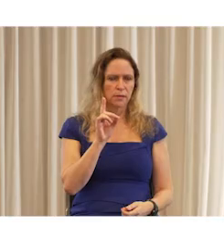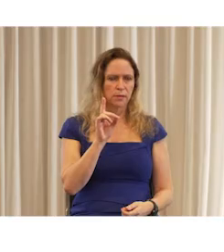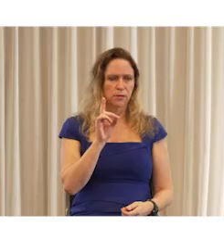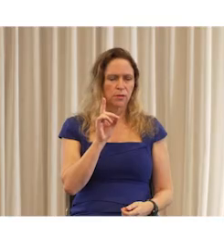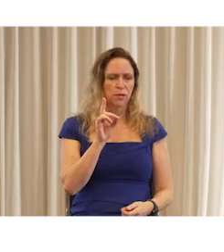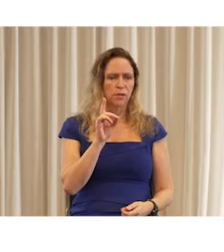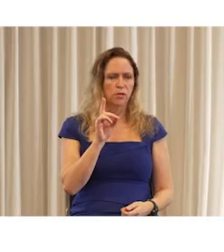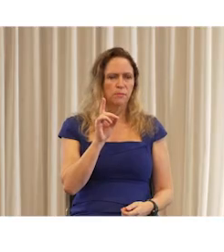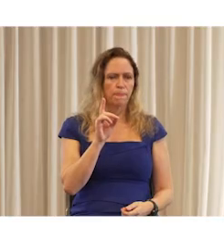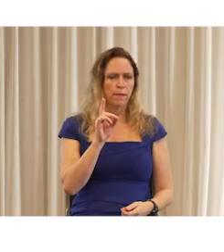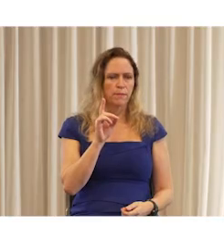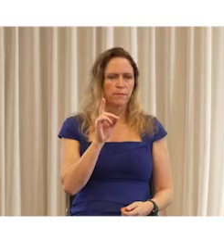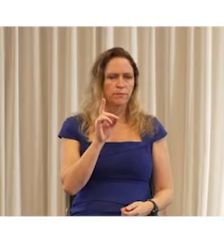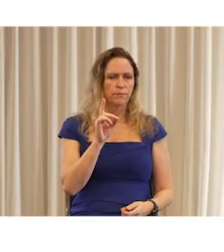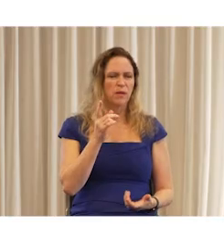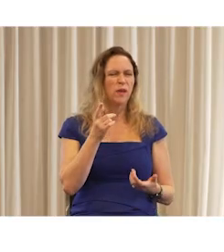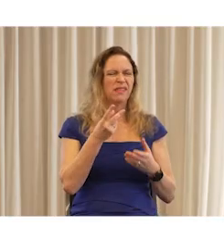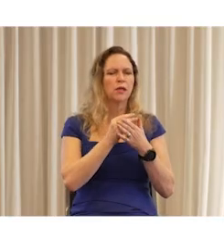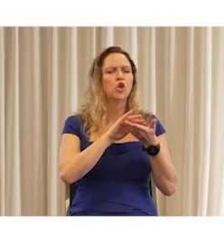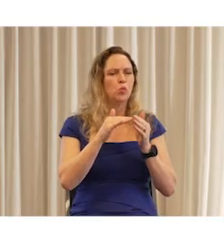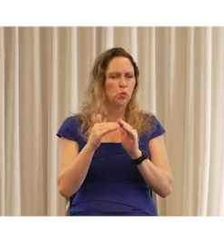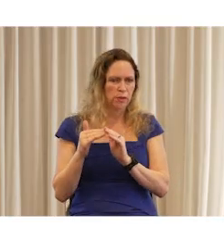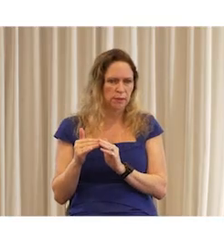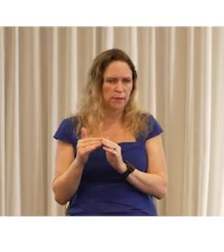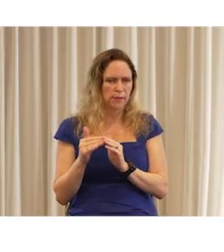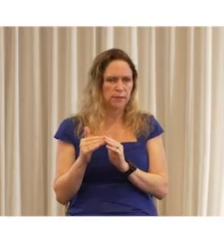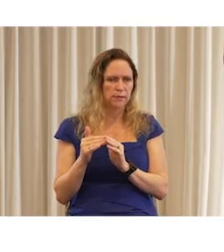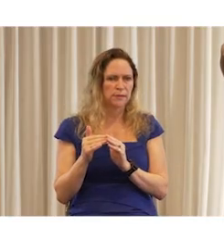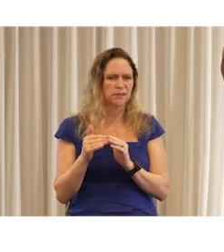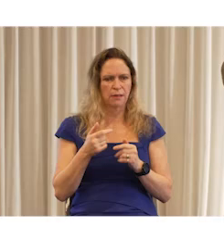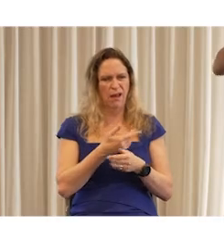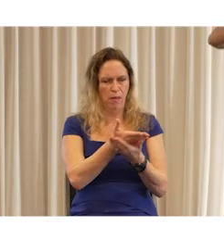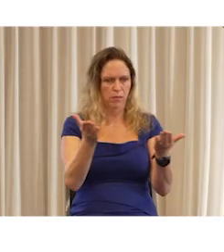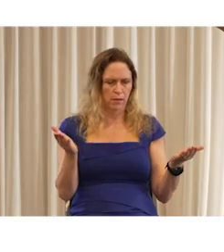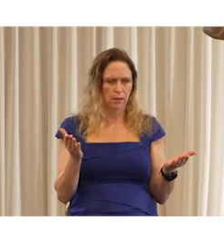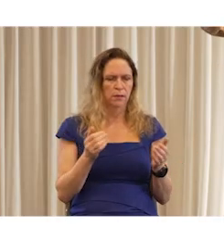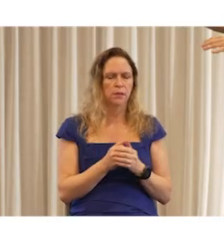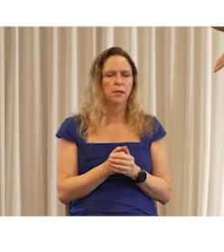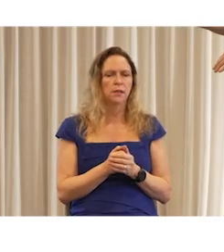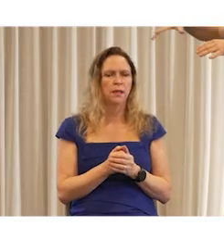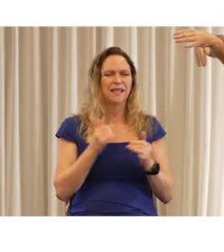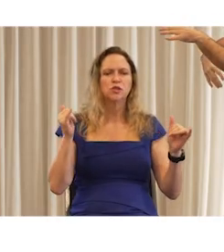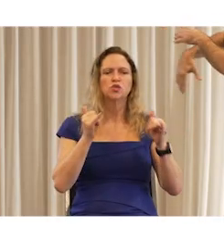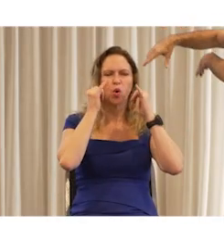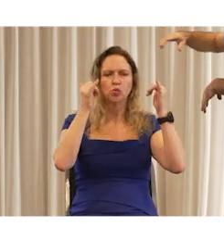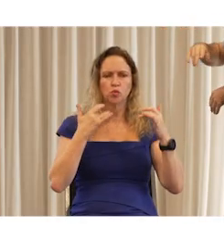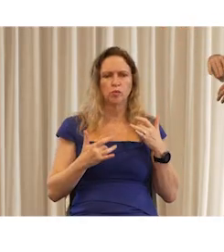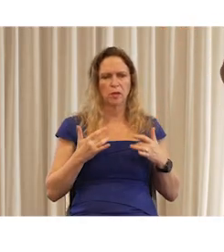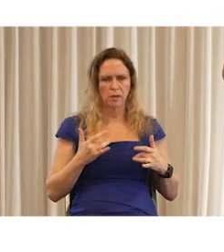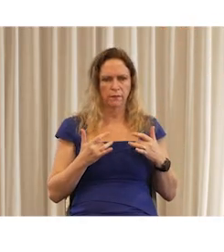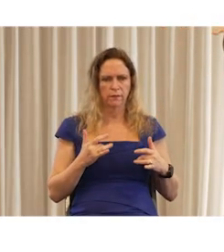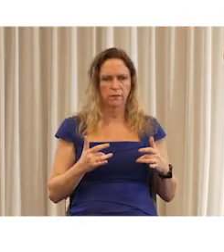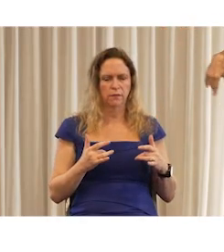we've designed communities, not only in how they're built, but in how social life happens